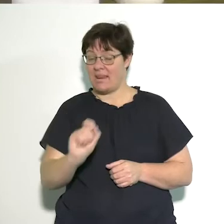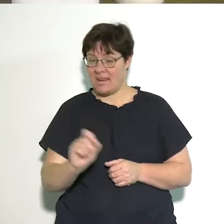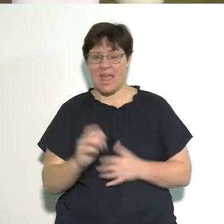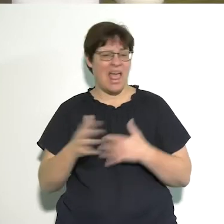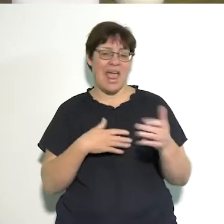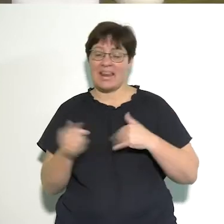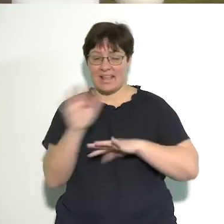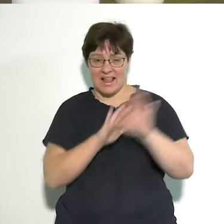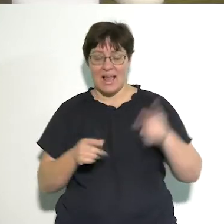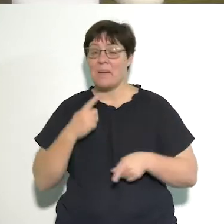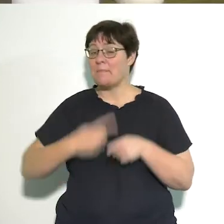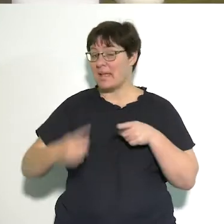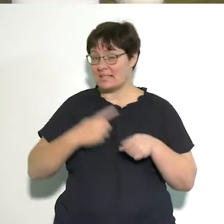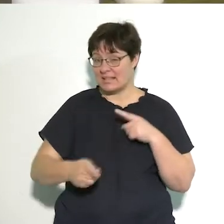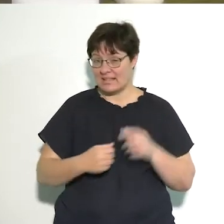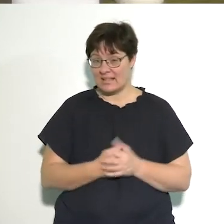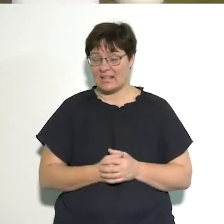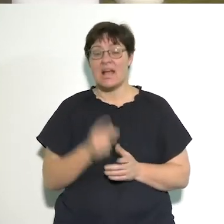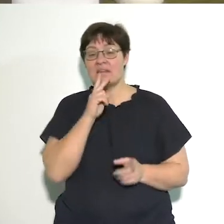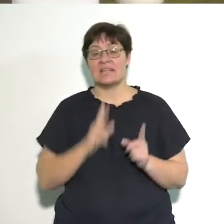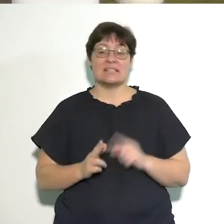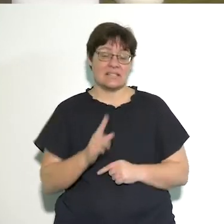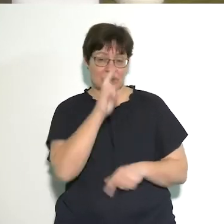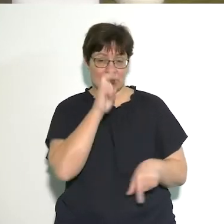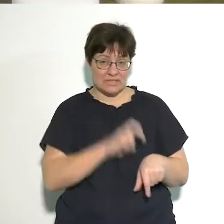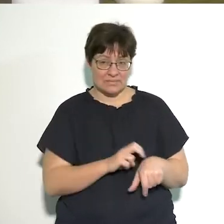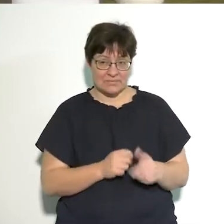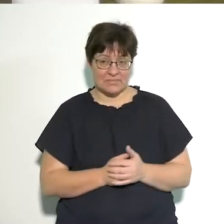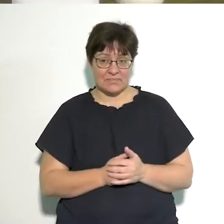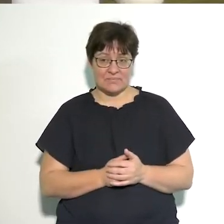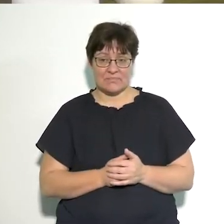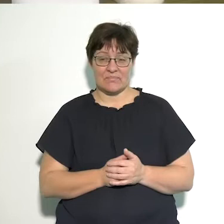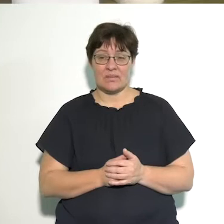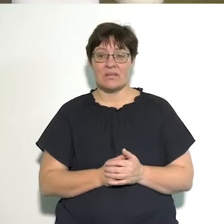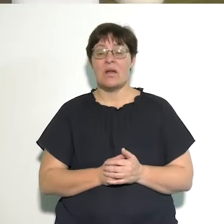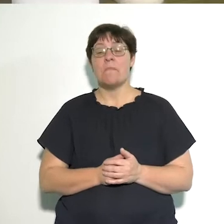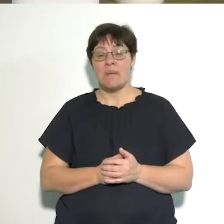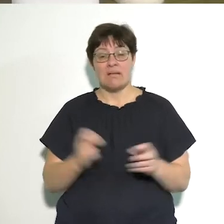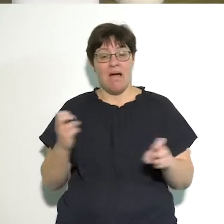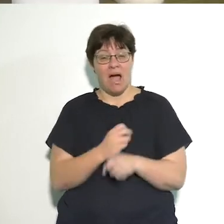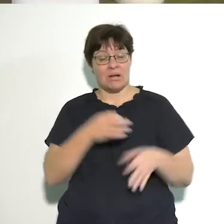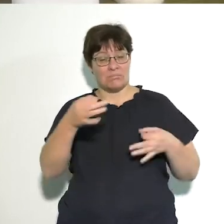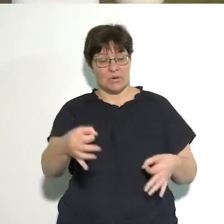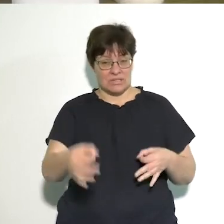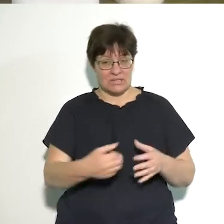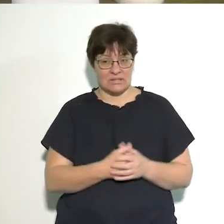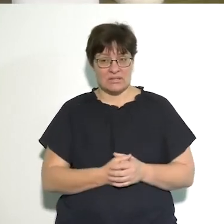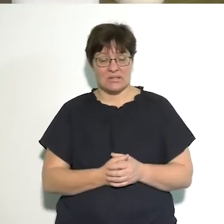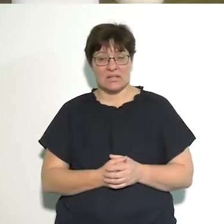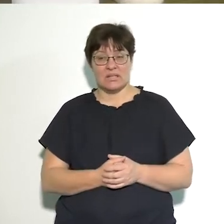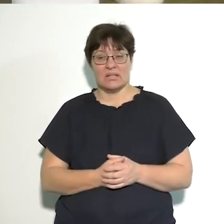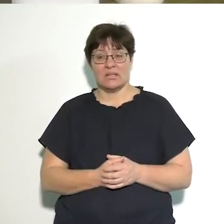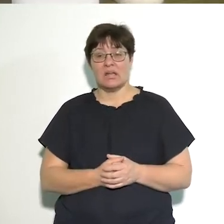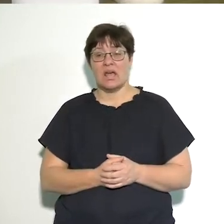Koki, it can be any color, you need a pencil, you need a pair of scissors. You need a cardboard if you're going